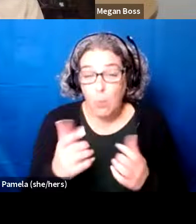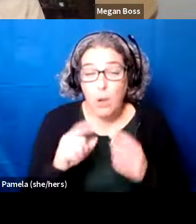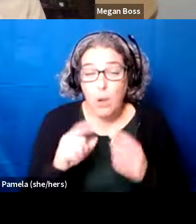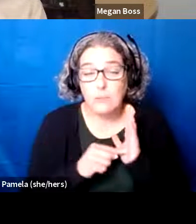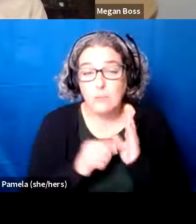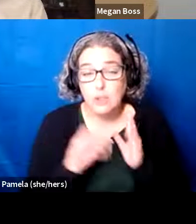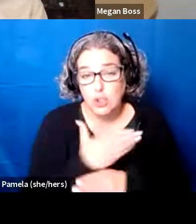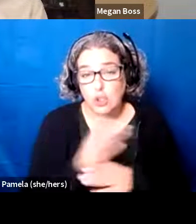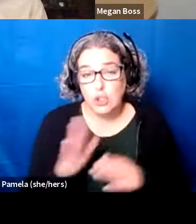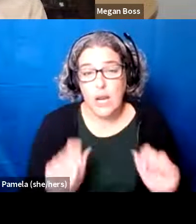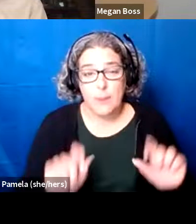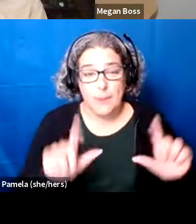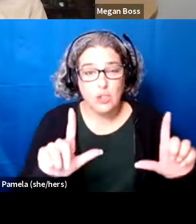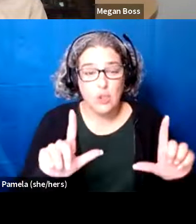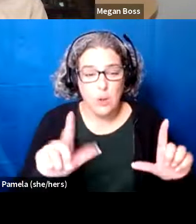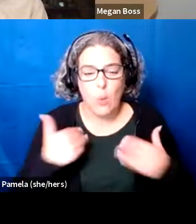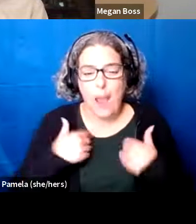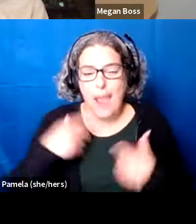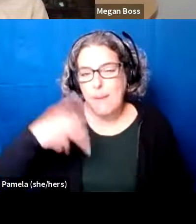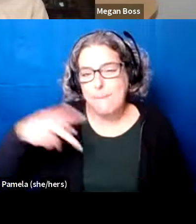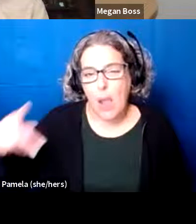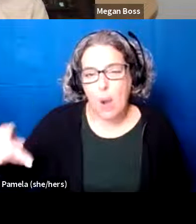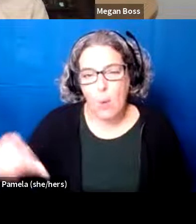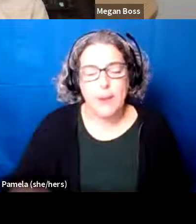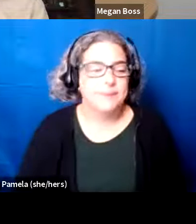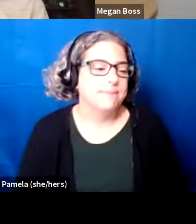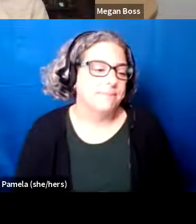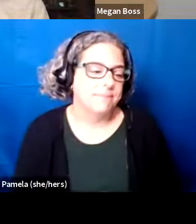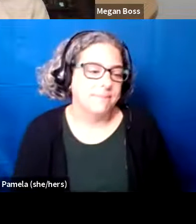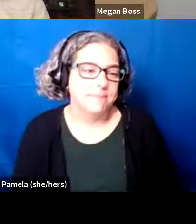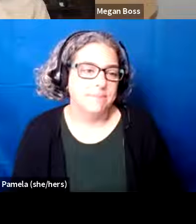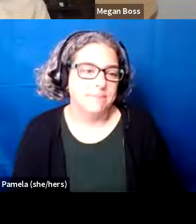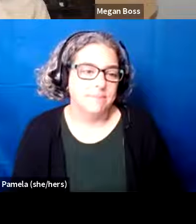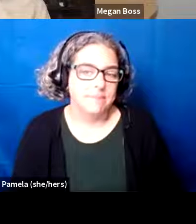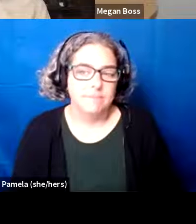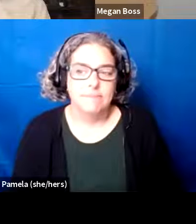PowerPoint presentation to share with you all.